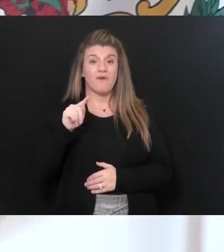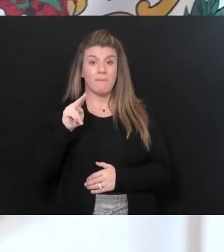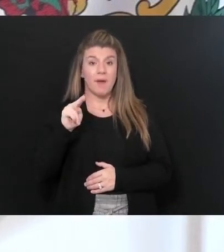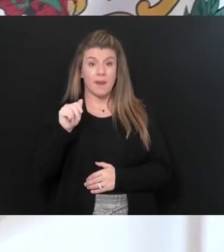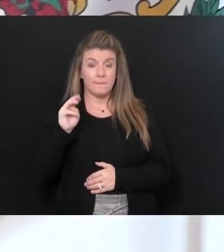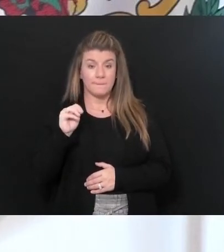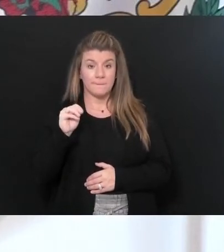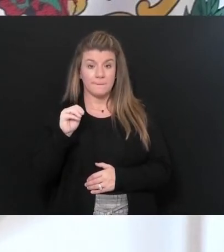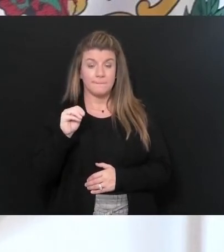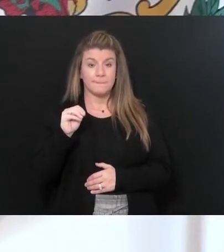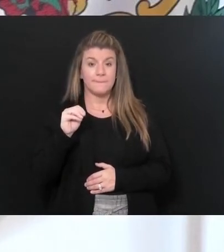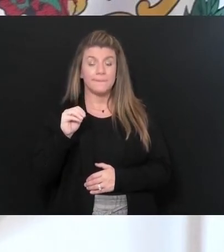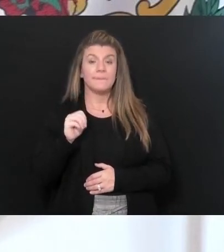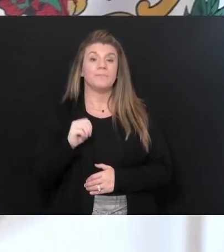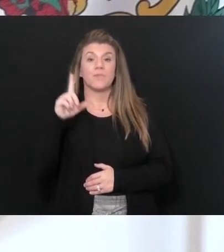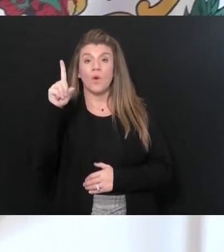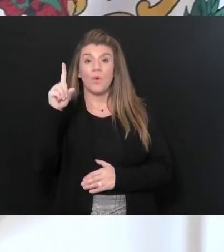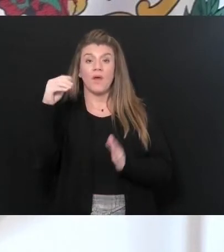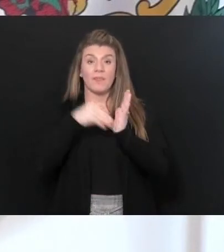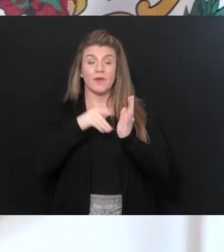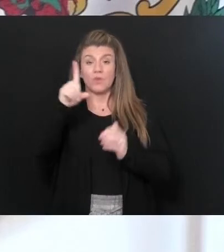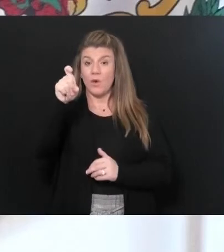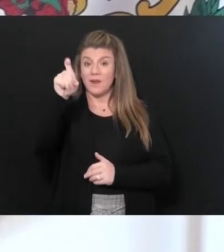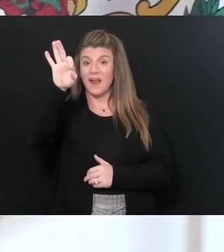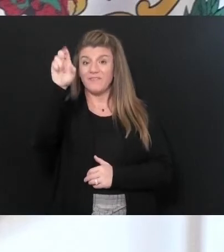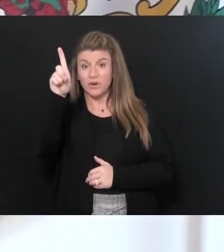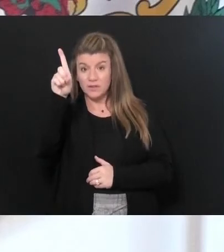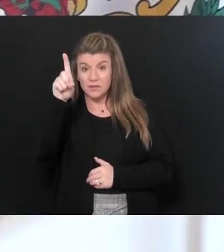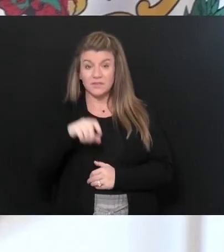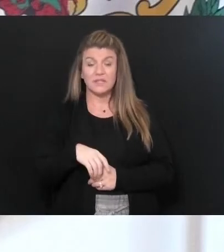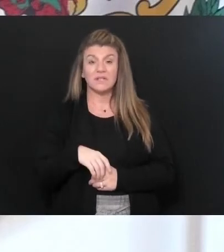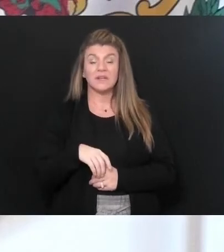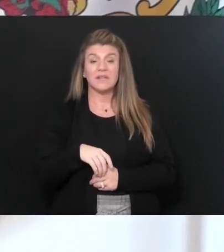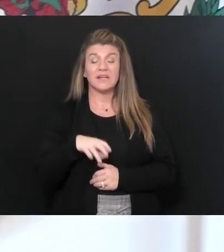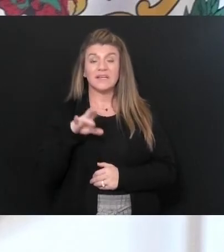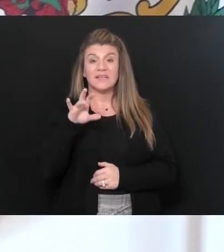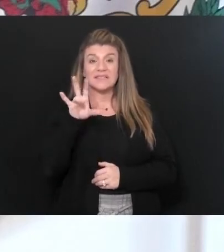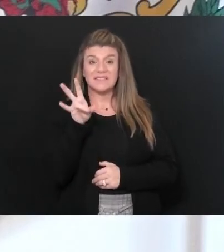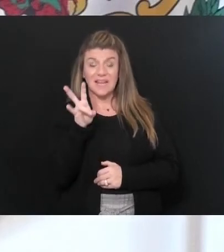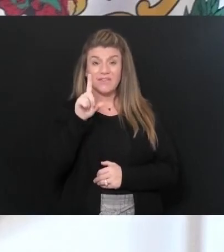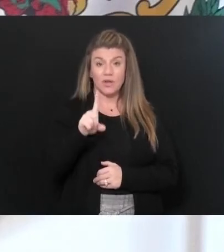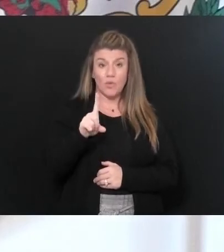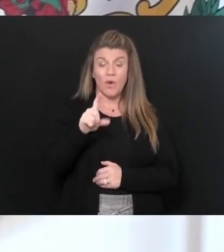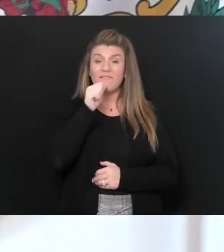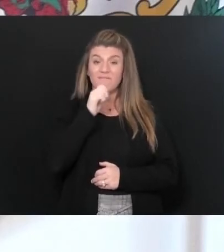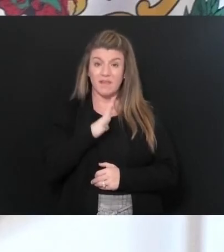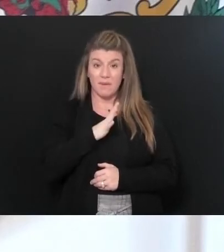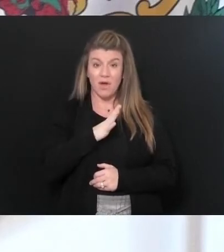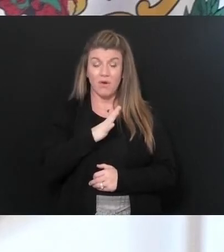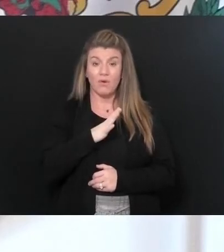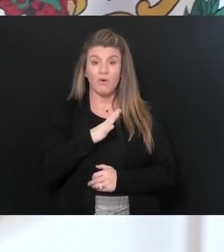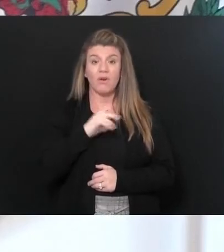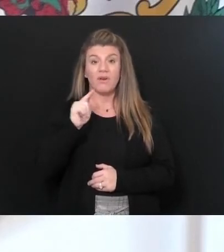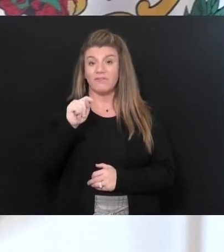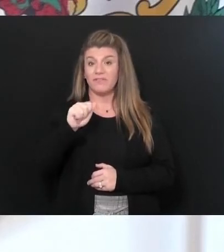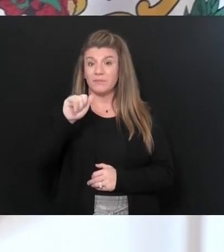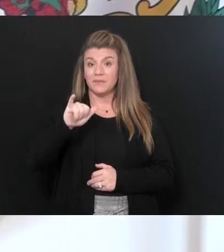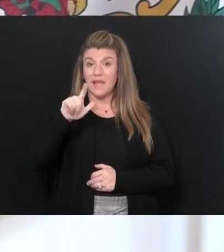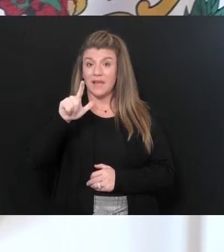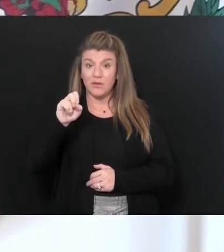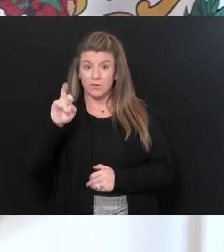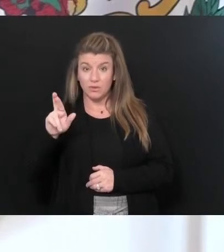County. Our 1,191st death, a 71-year-old female from Taylor